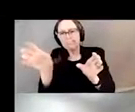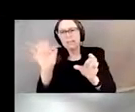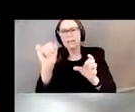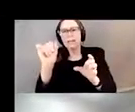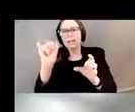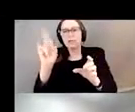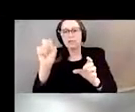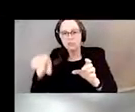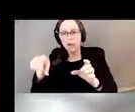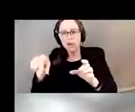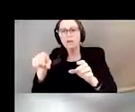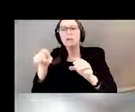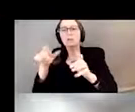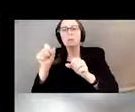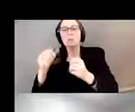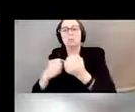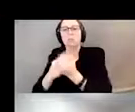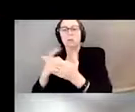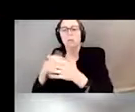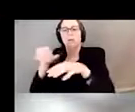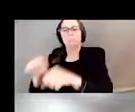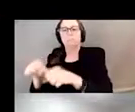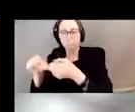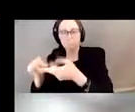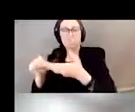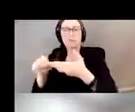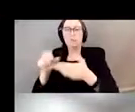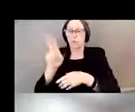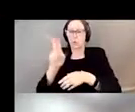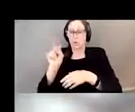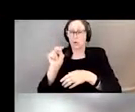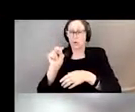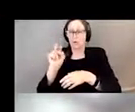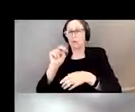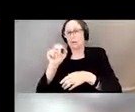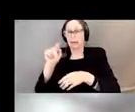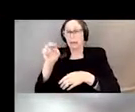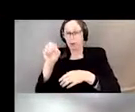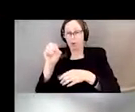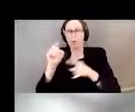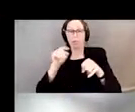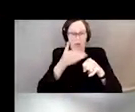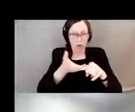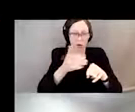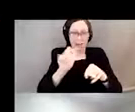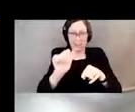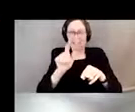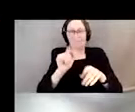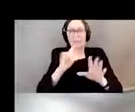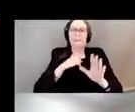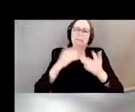occupation survive. So the UN forces, the NATO forces that are in Afghanistan, are stretched very